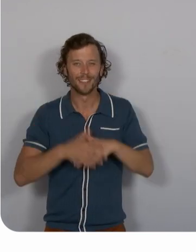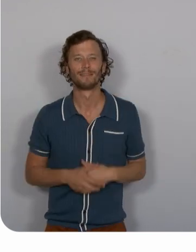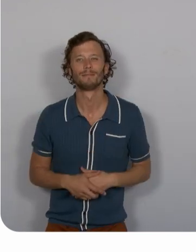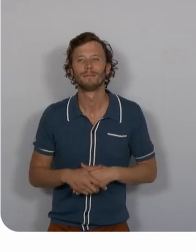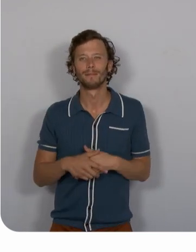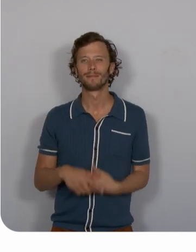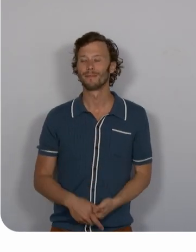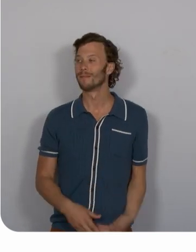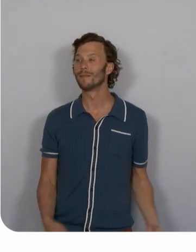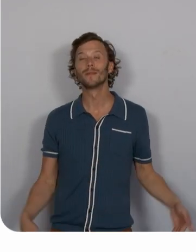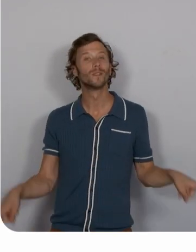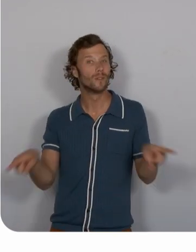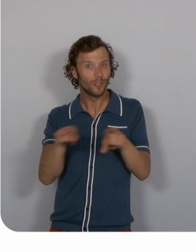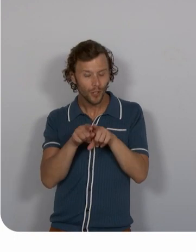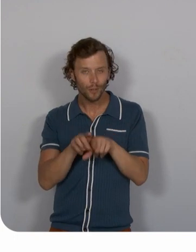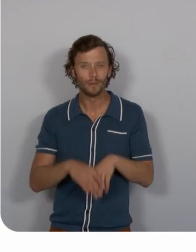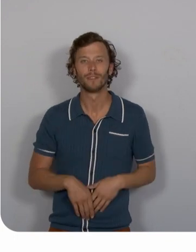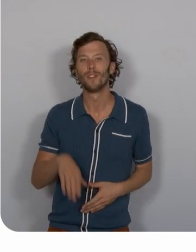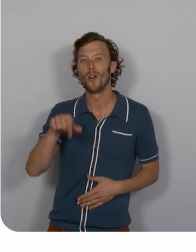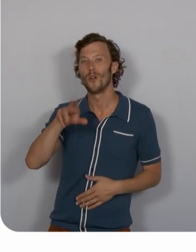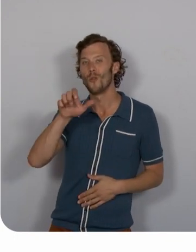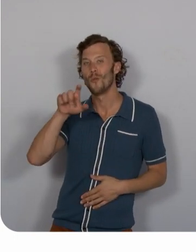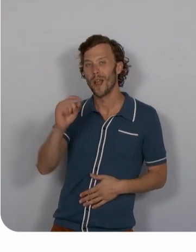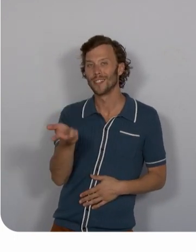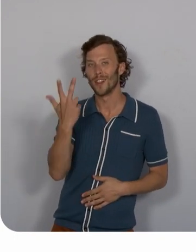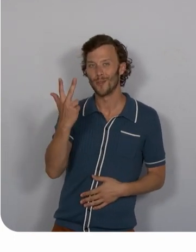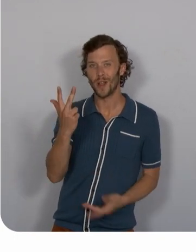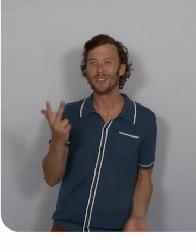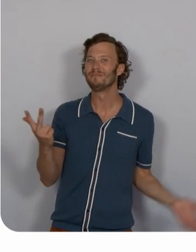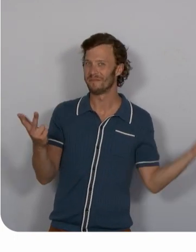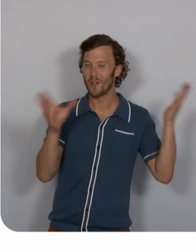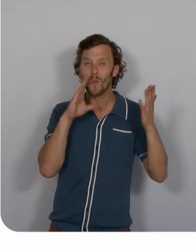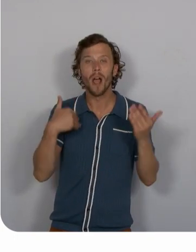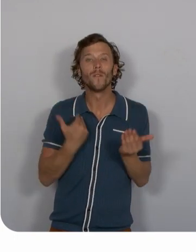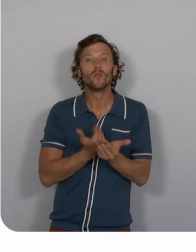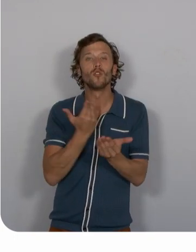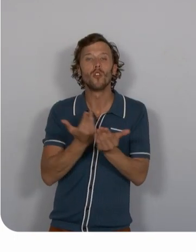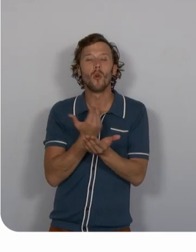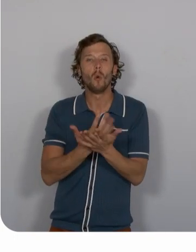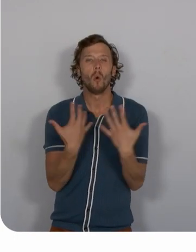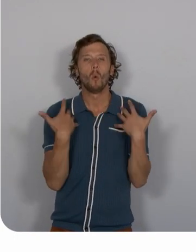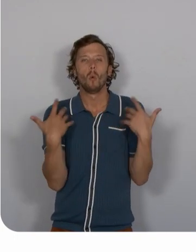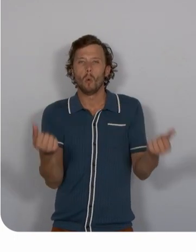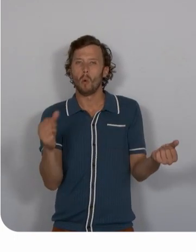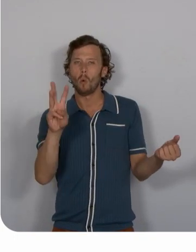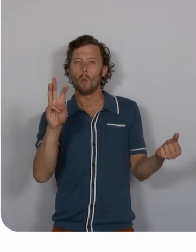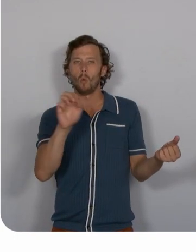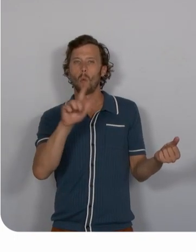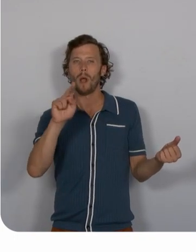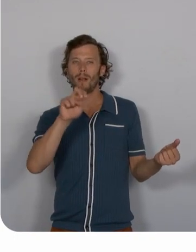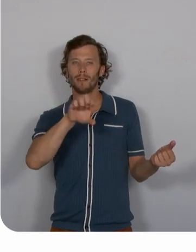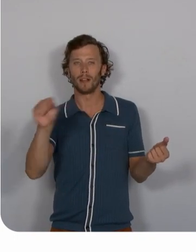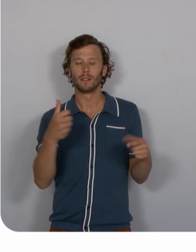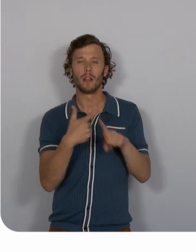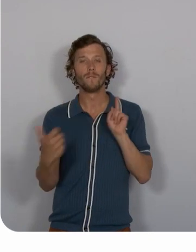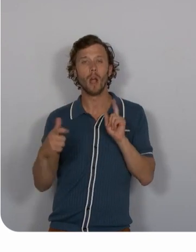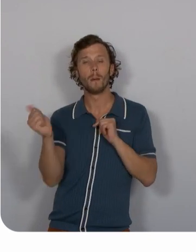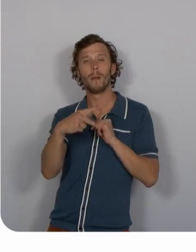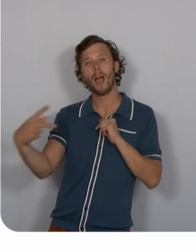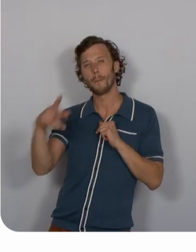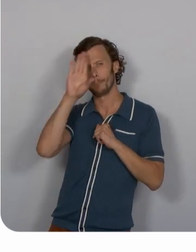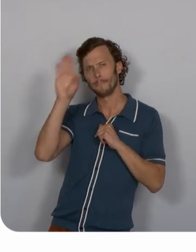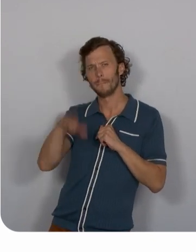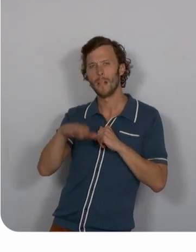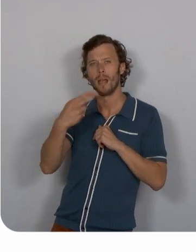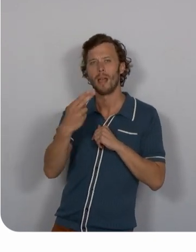Also coming soon, Quest 3 will have reimagined wellness experiences from Headspace. They've built a